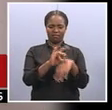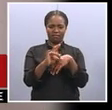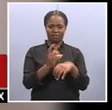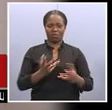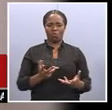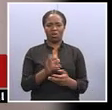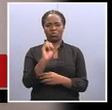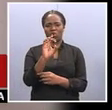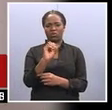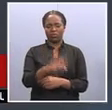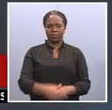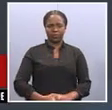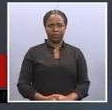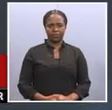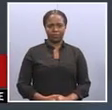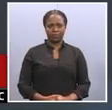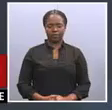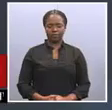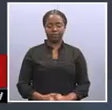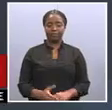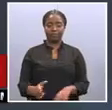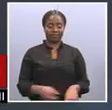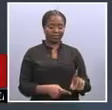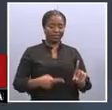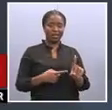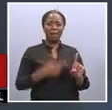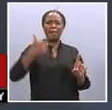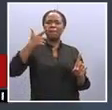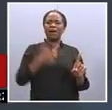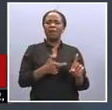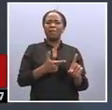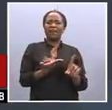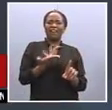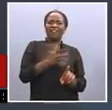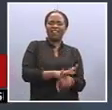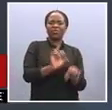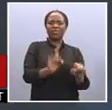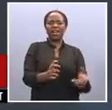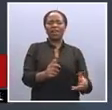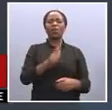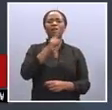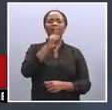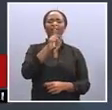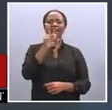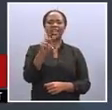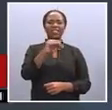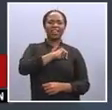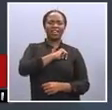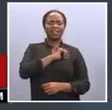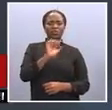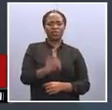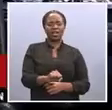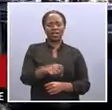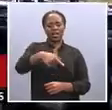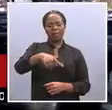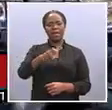Pui, Soweto. One person was shot dead today during a shootout over taxi routes in Pietermaritzburg. Now, it's suspected